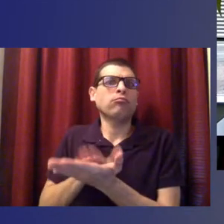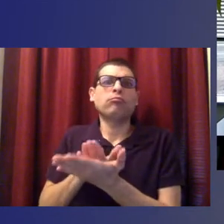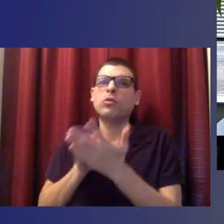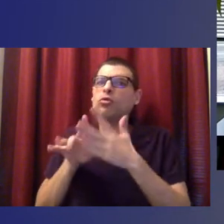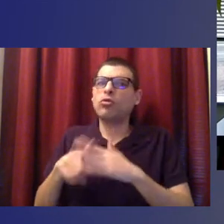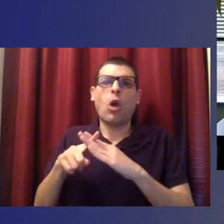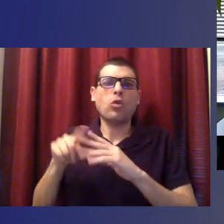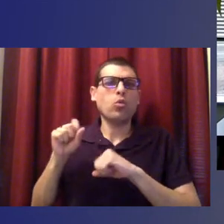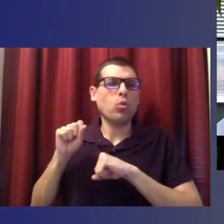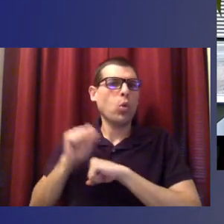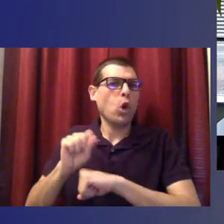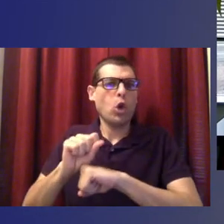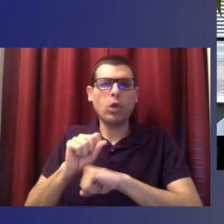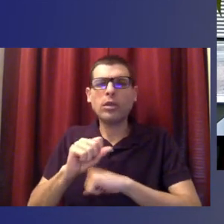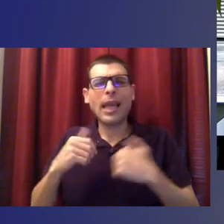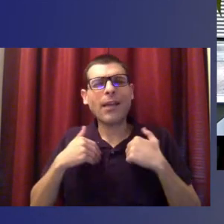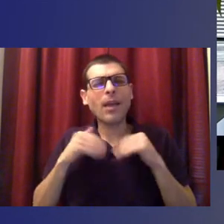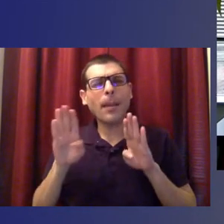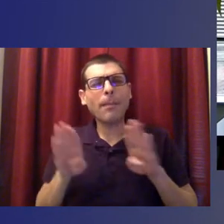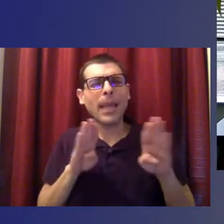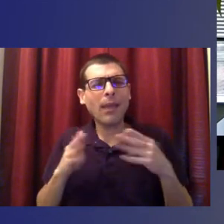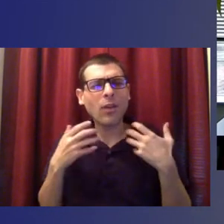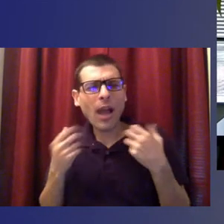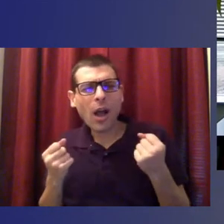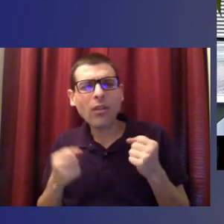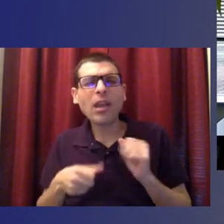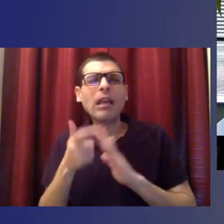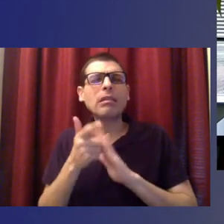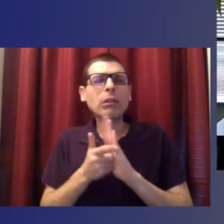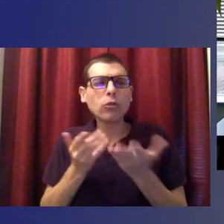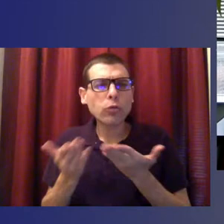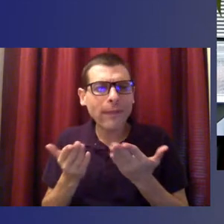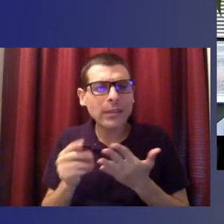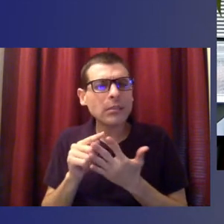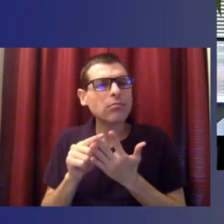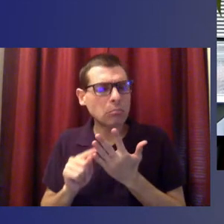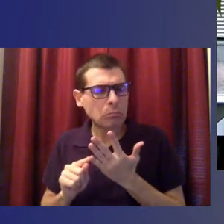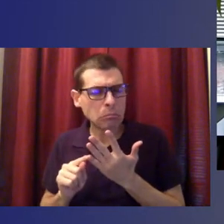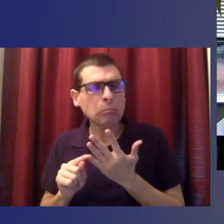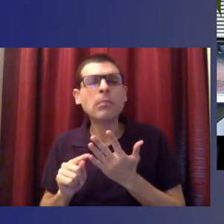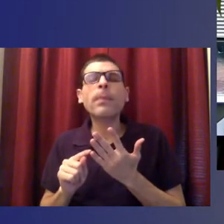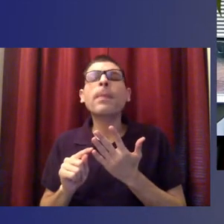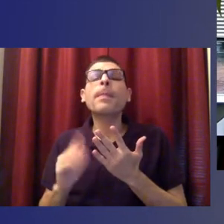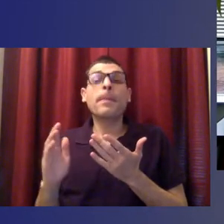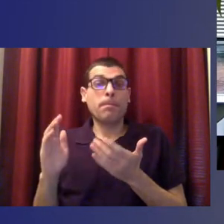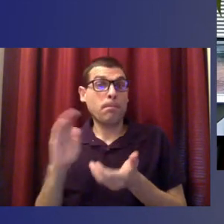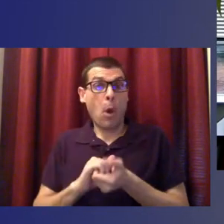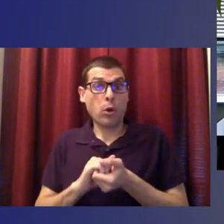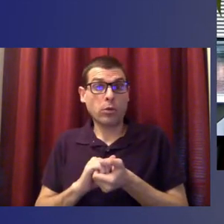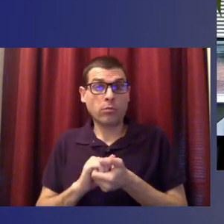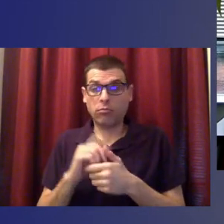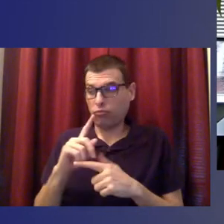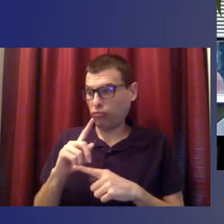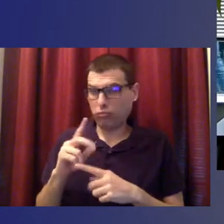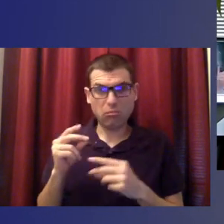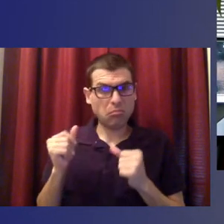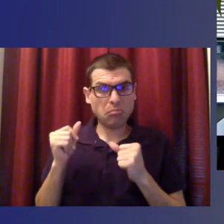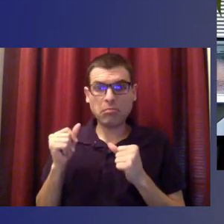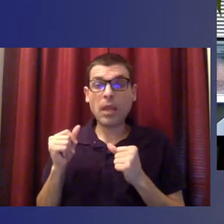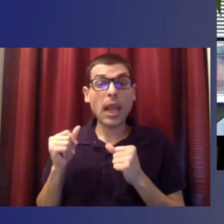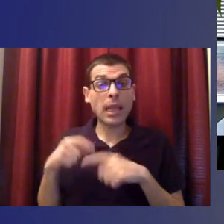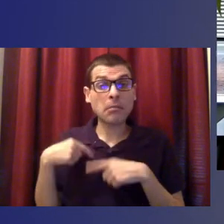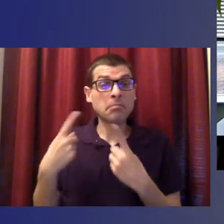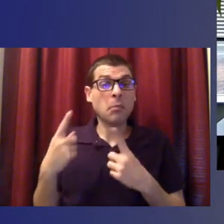our Behavioral Health Division. And they've come together from the beginning, working with the Joint Office, to craft a plan that's going to be ready to